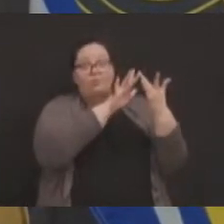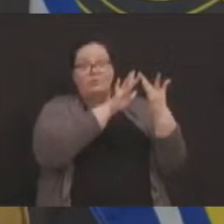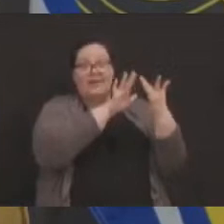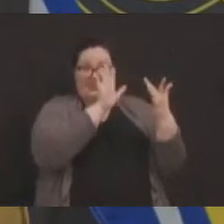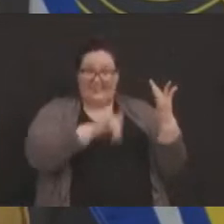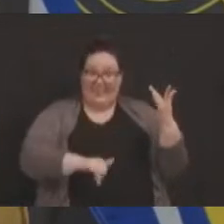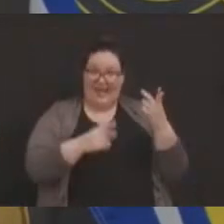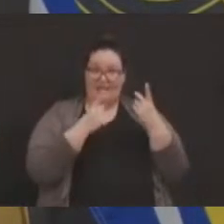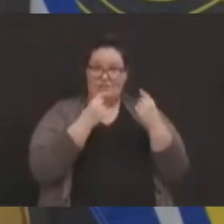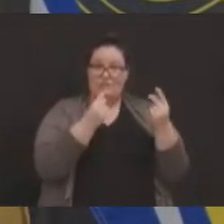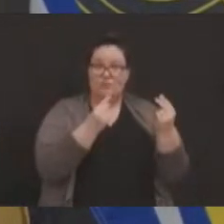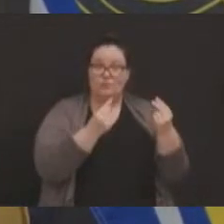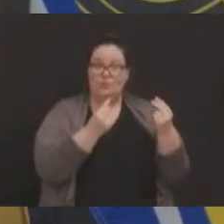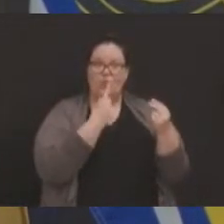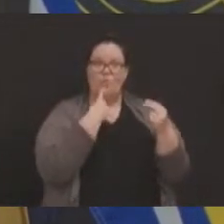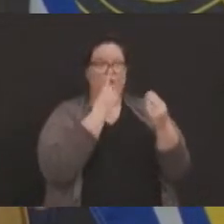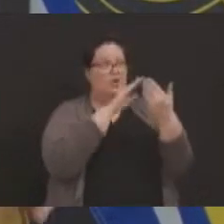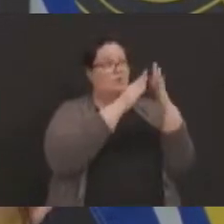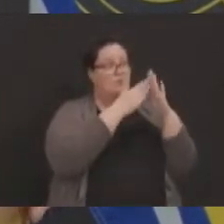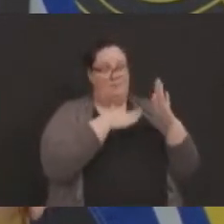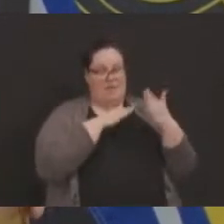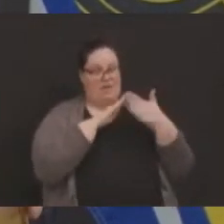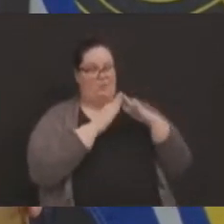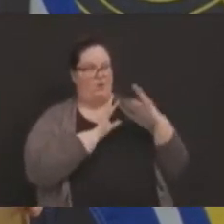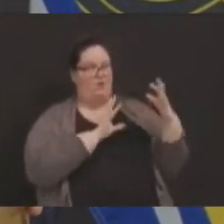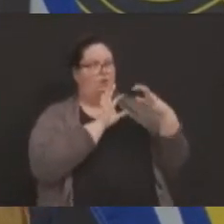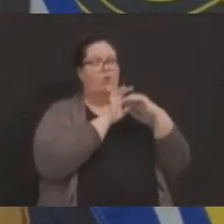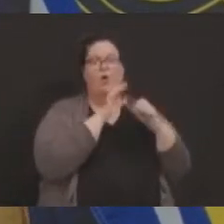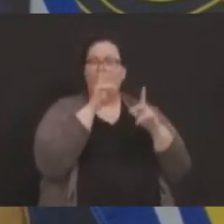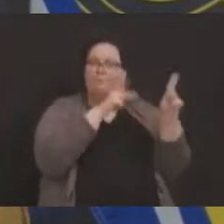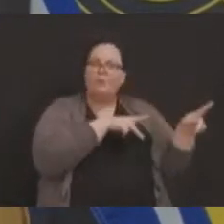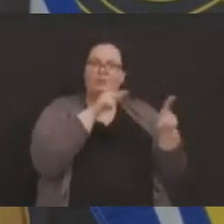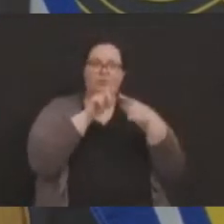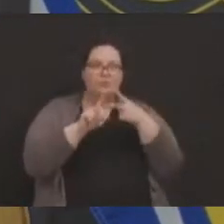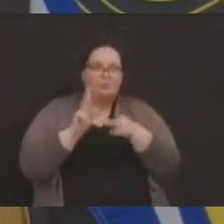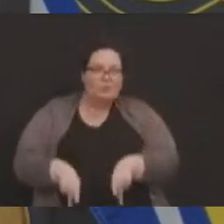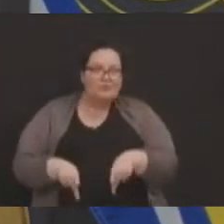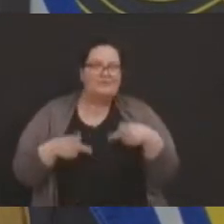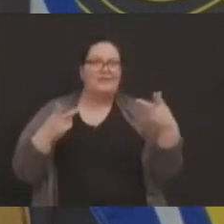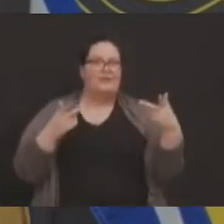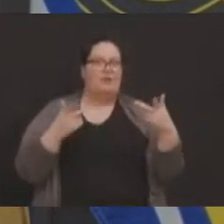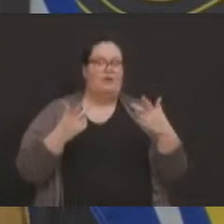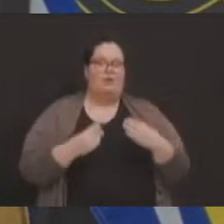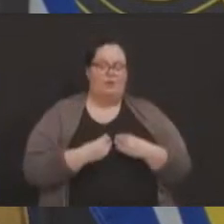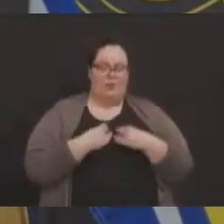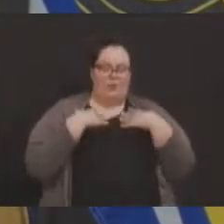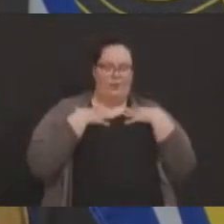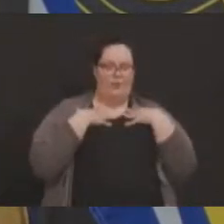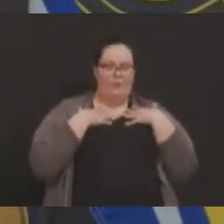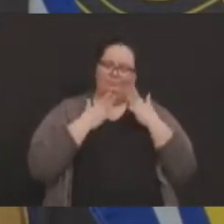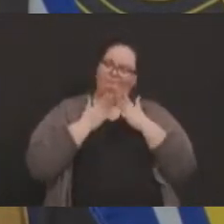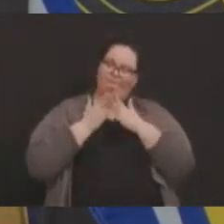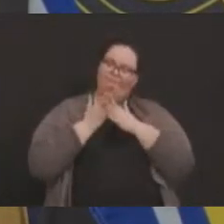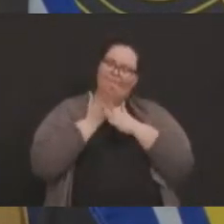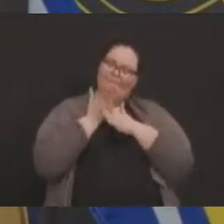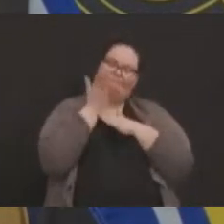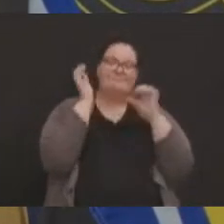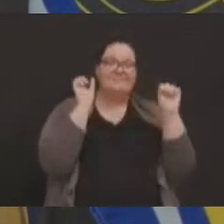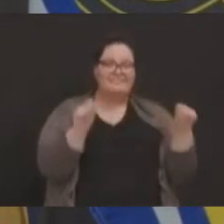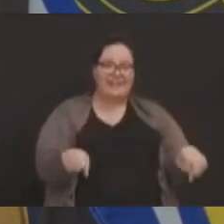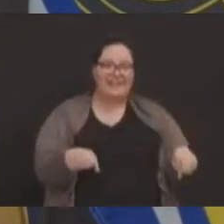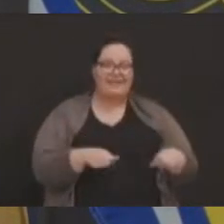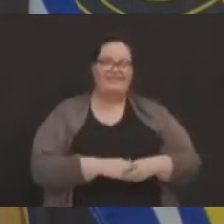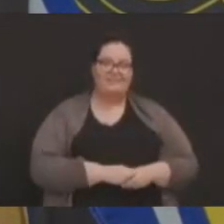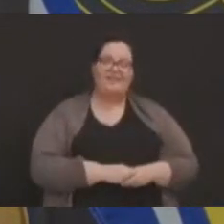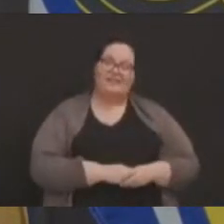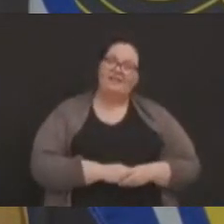pandemic. Yes, New Brunswickers are resilient, but this is hard. We need those reminders that we are not